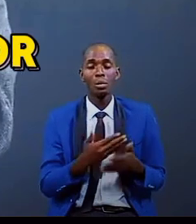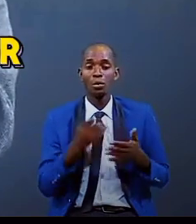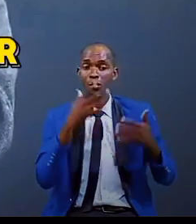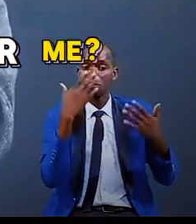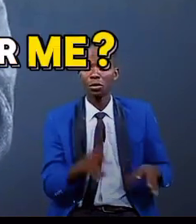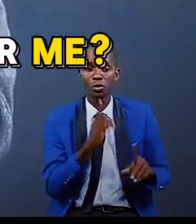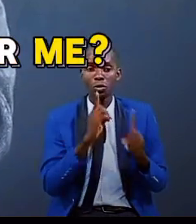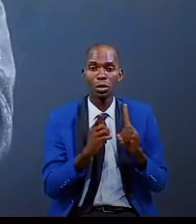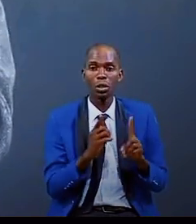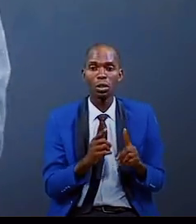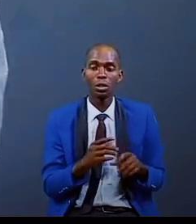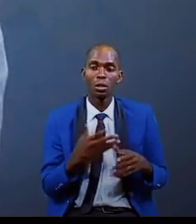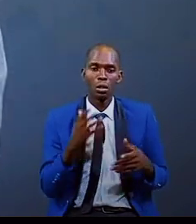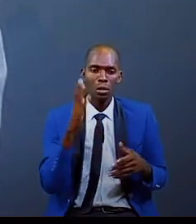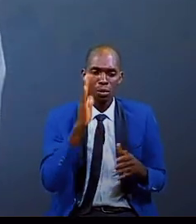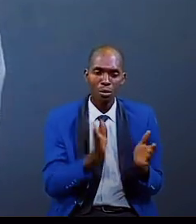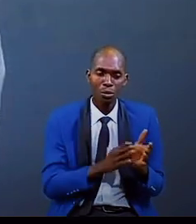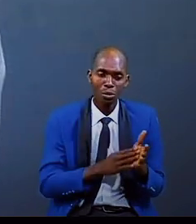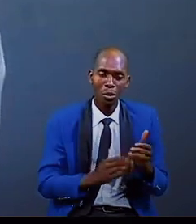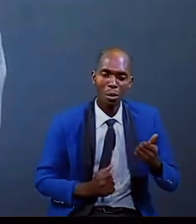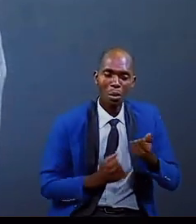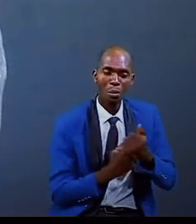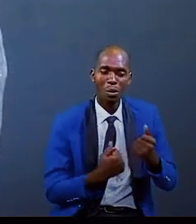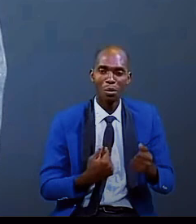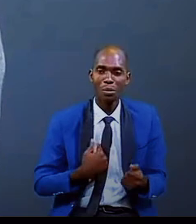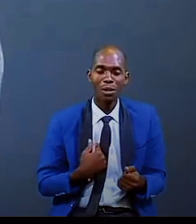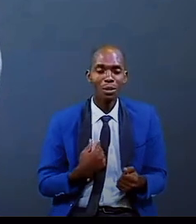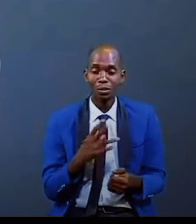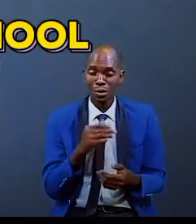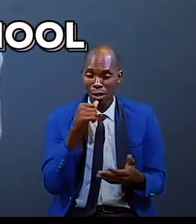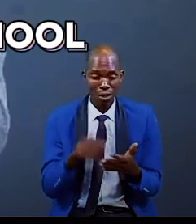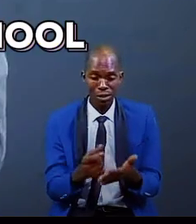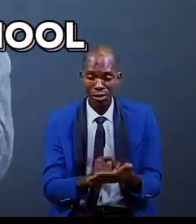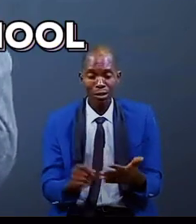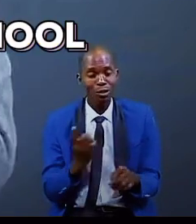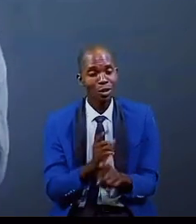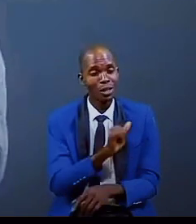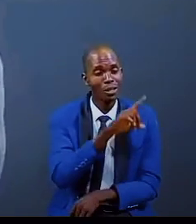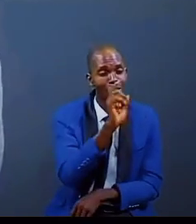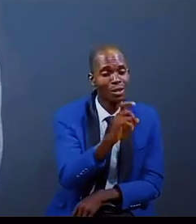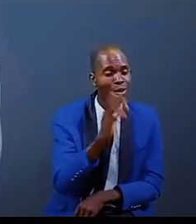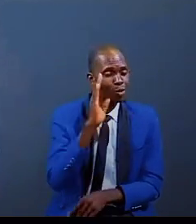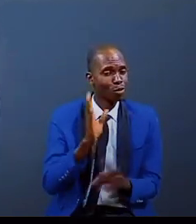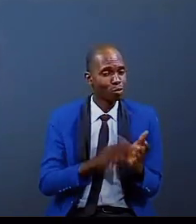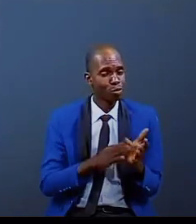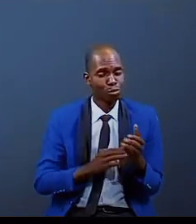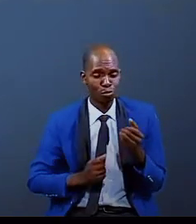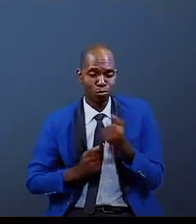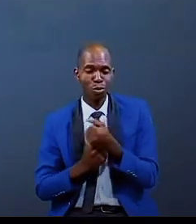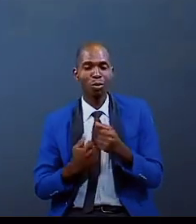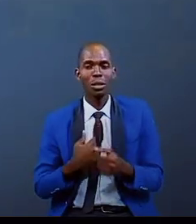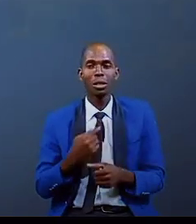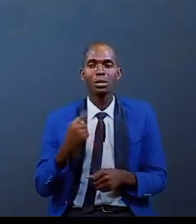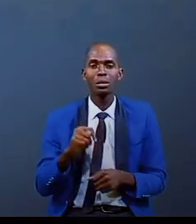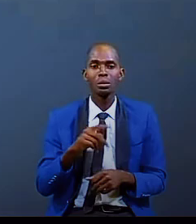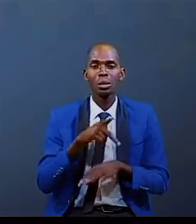school sponsor me? No application, just a question. Will the school sponsor me? He said, yes.